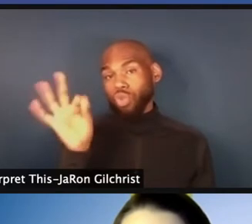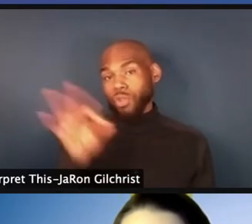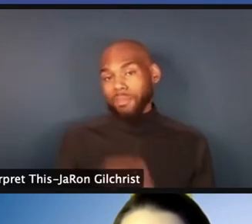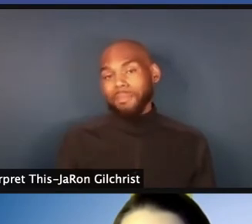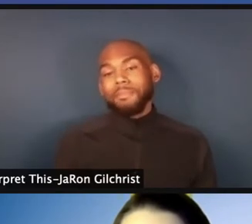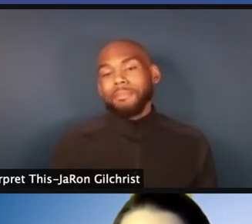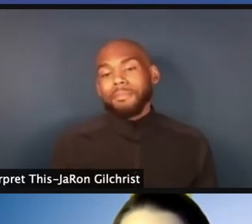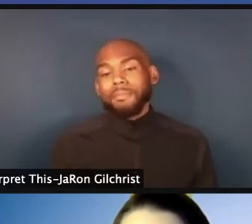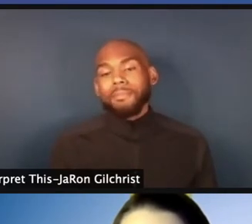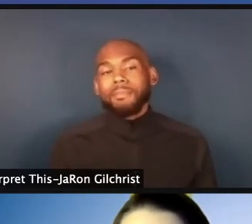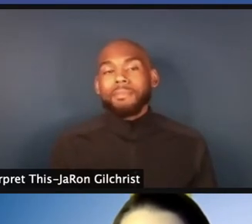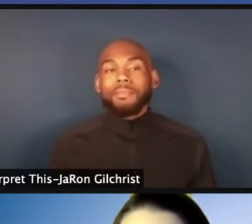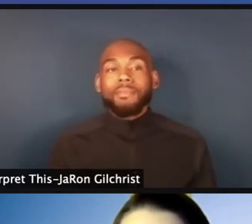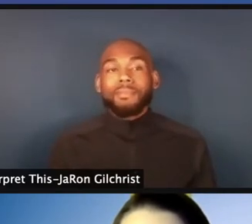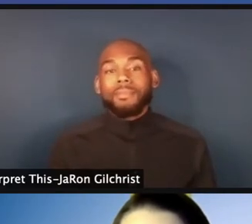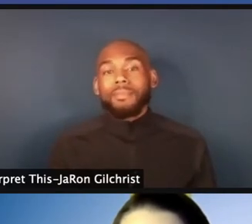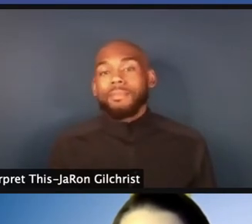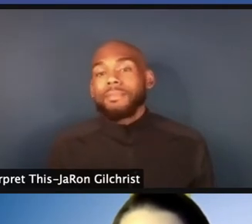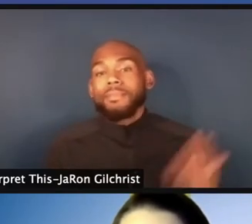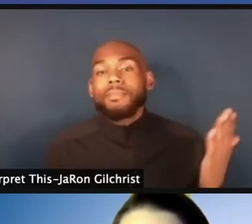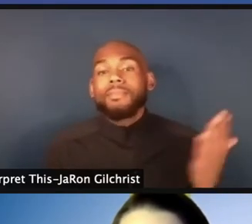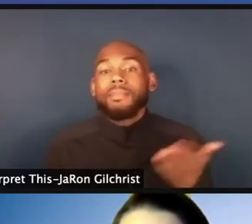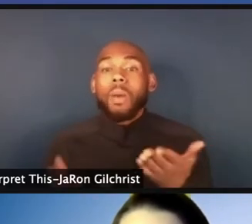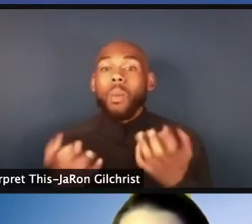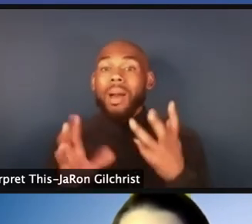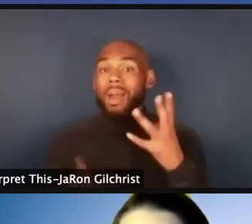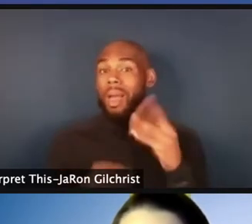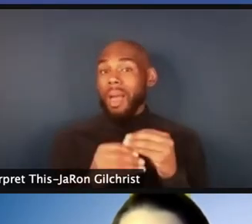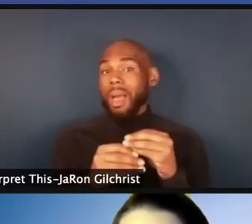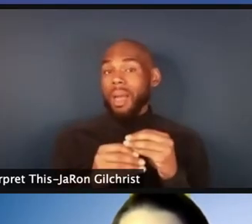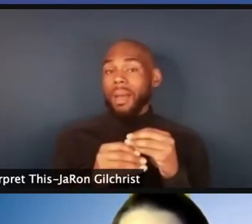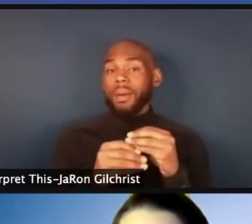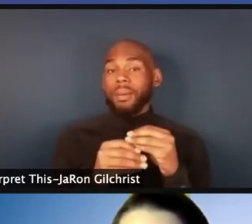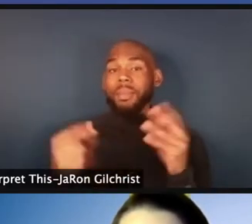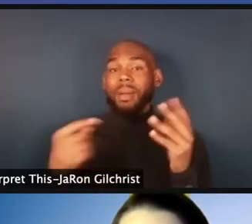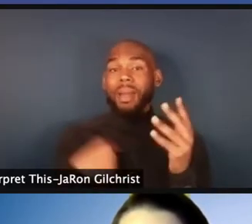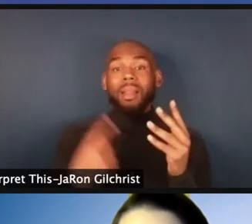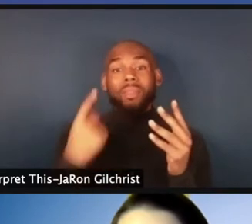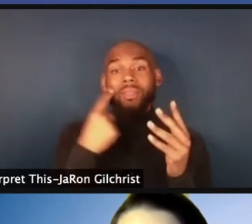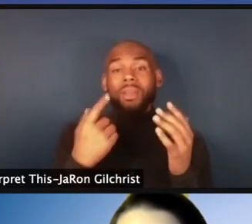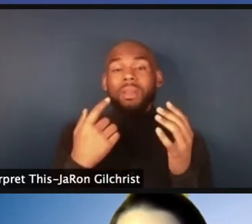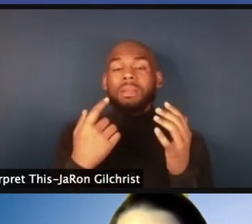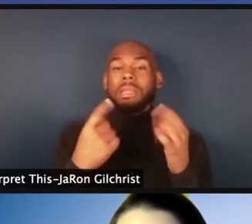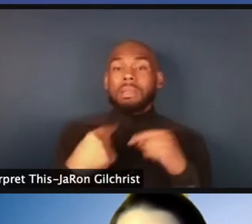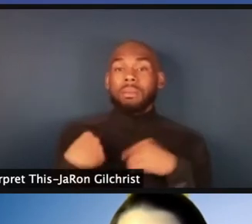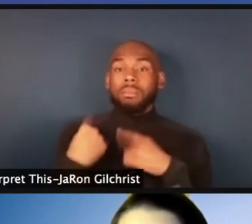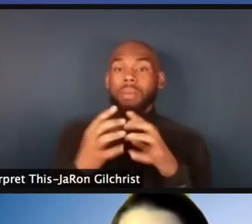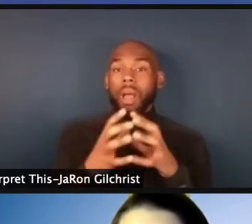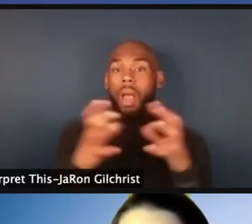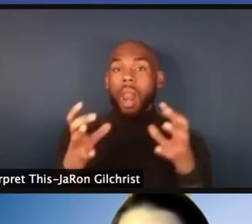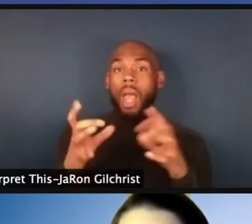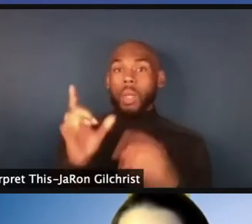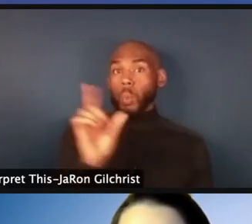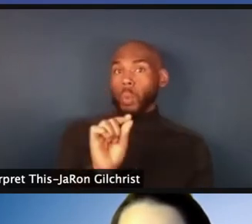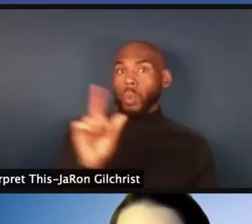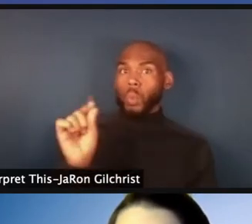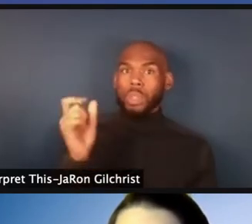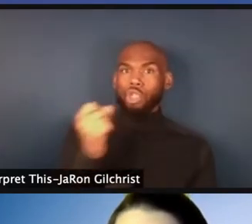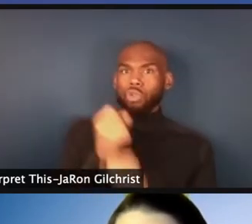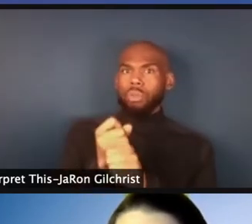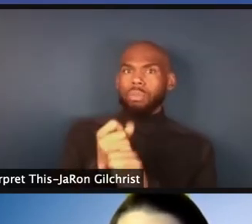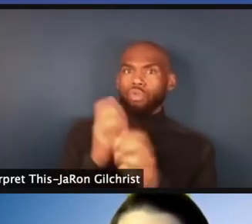Yeah, I also want to add, sorry, if I may, that I think there's been a lot, especially 2020, right?